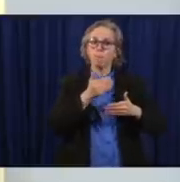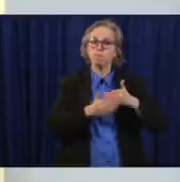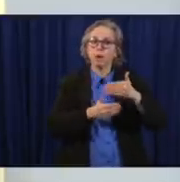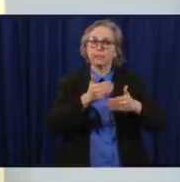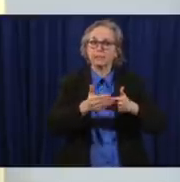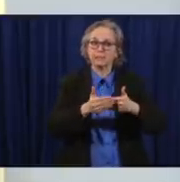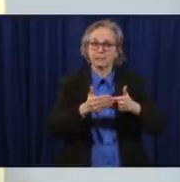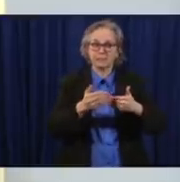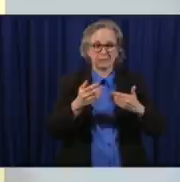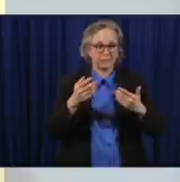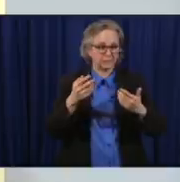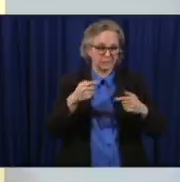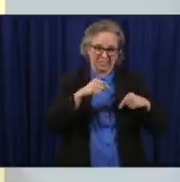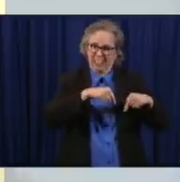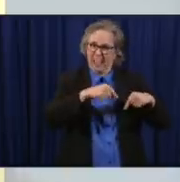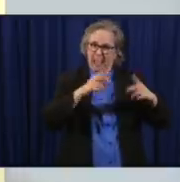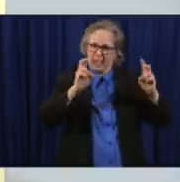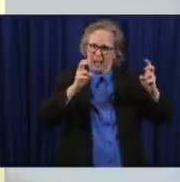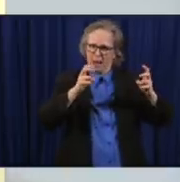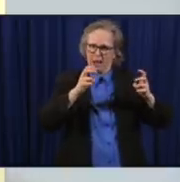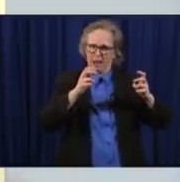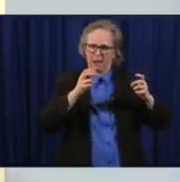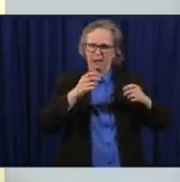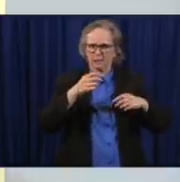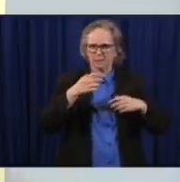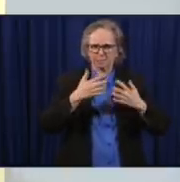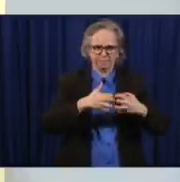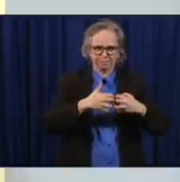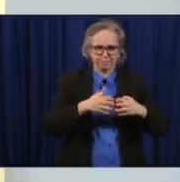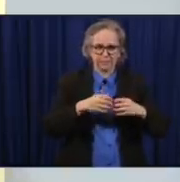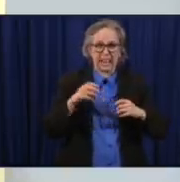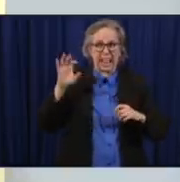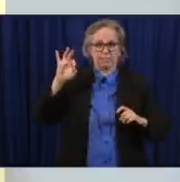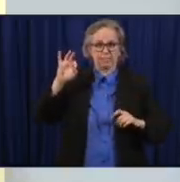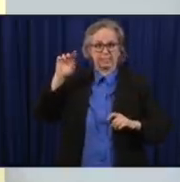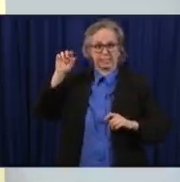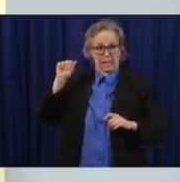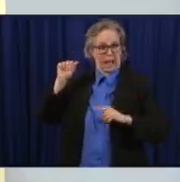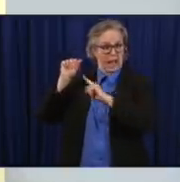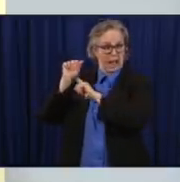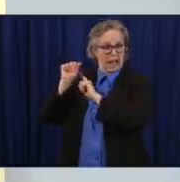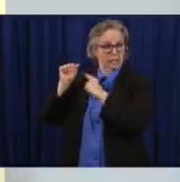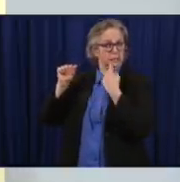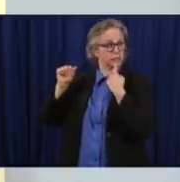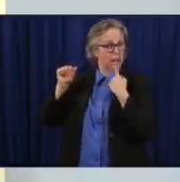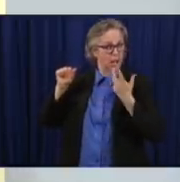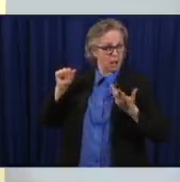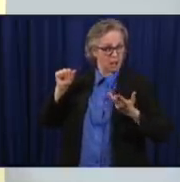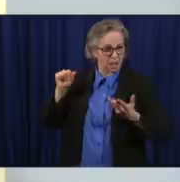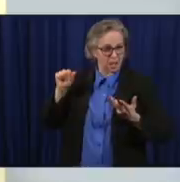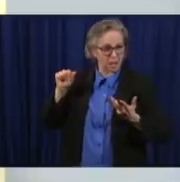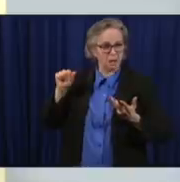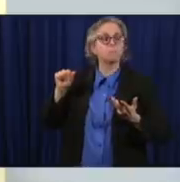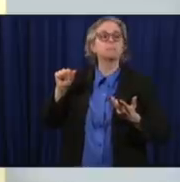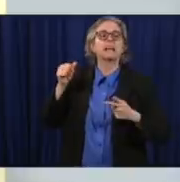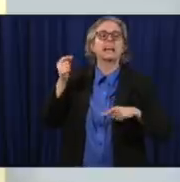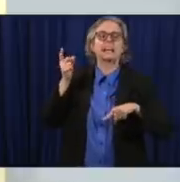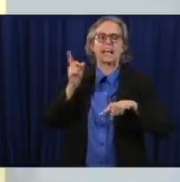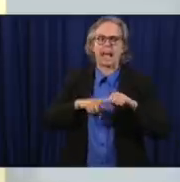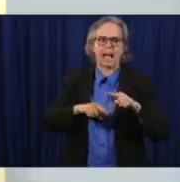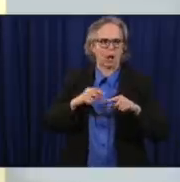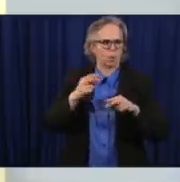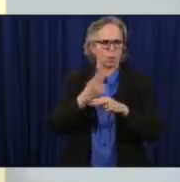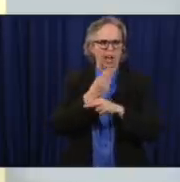industry who are not, by FDA standards, as I understand it, as it was explained to me, allowed to wear cloth masks. And